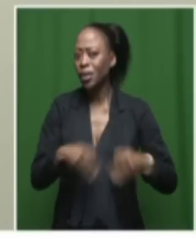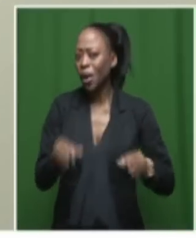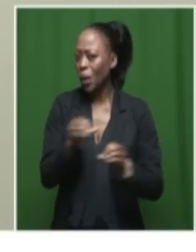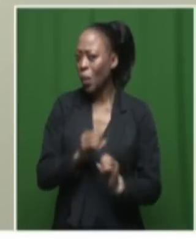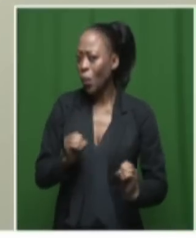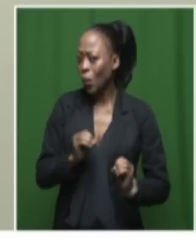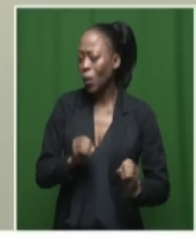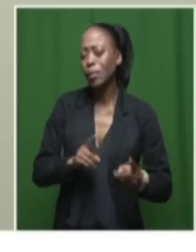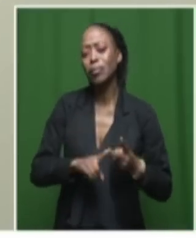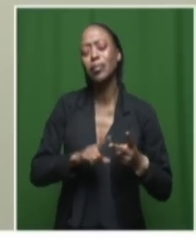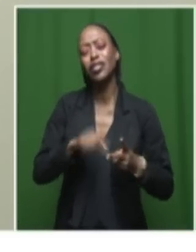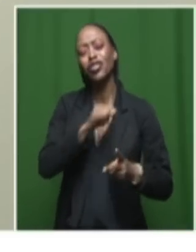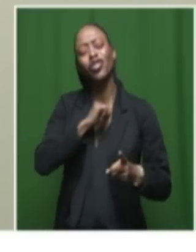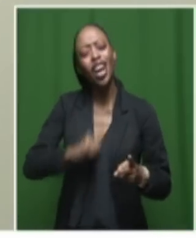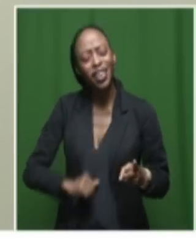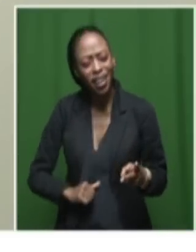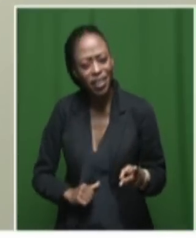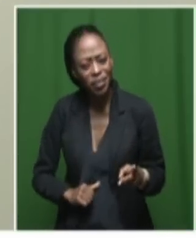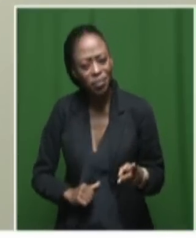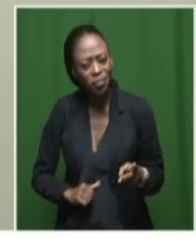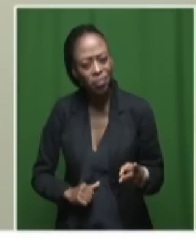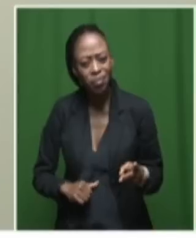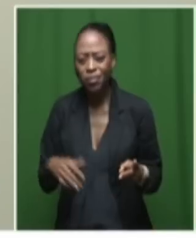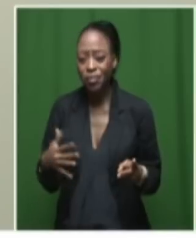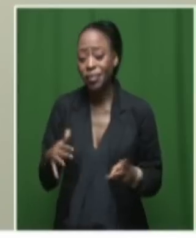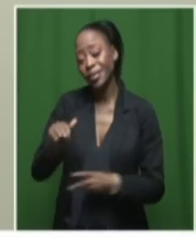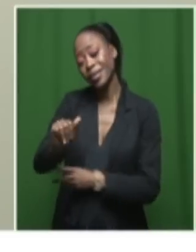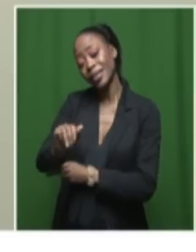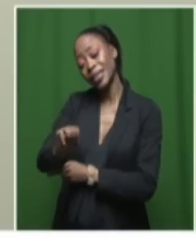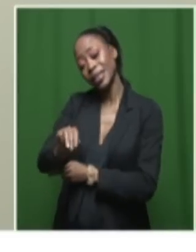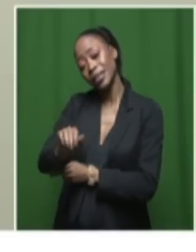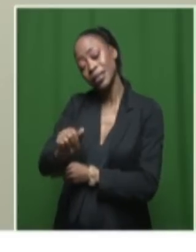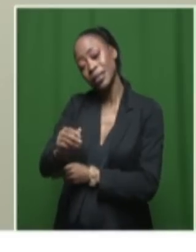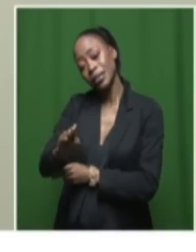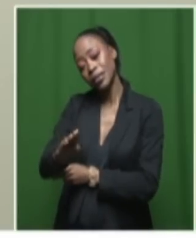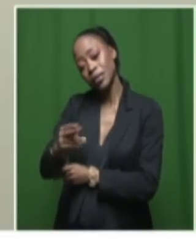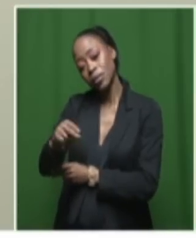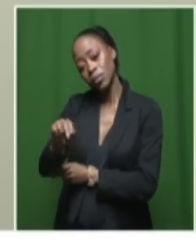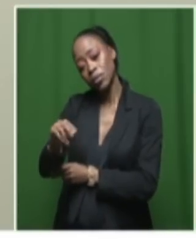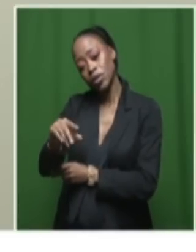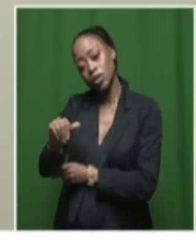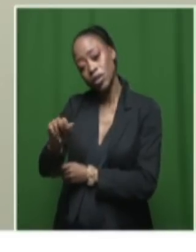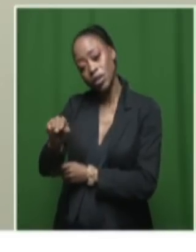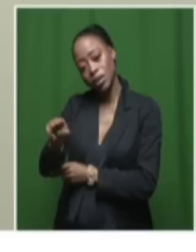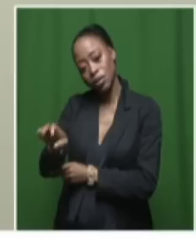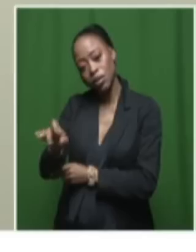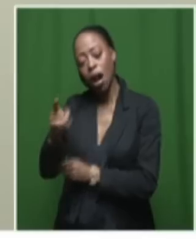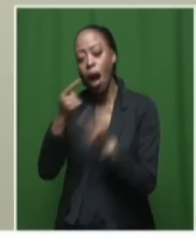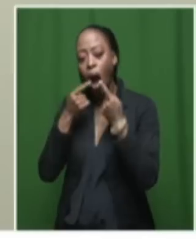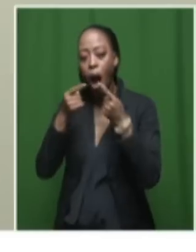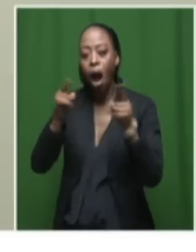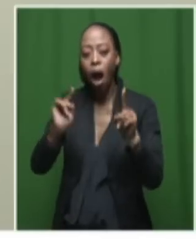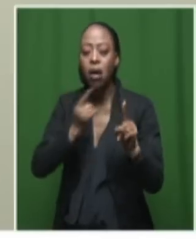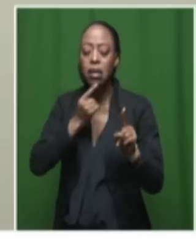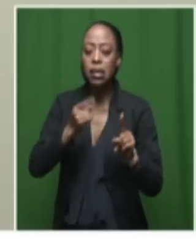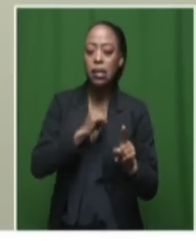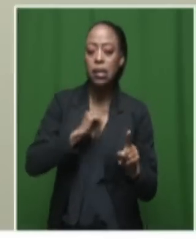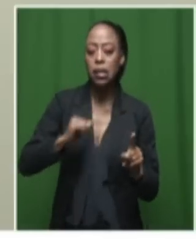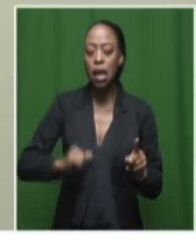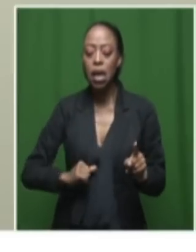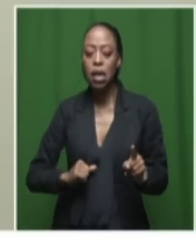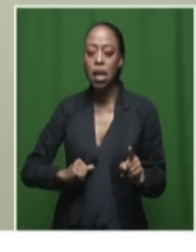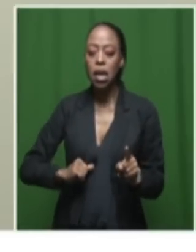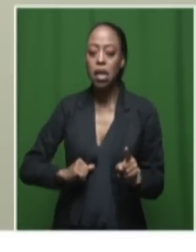China. The Amabungani journalist, Mika Reddy, openly pronounces that there's a Chinese